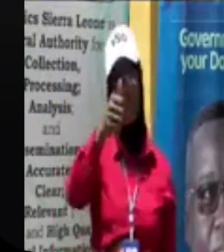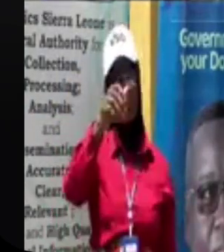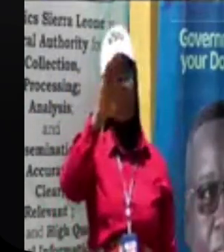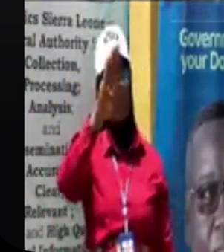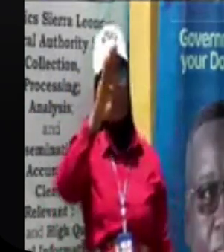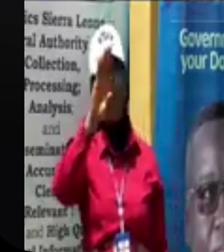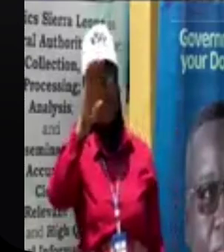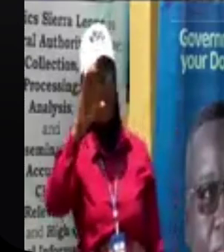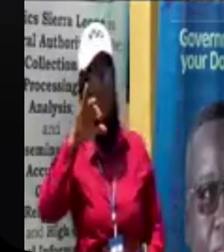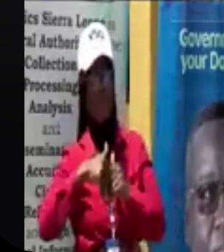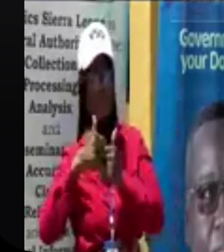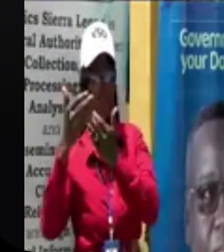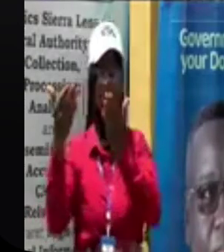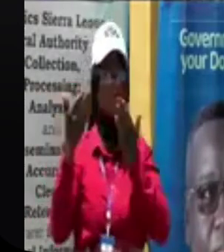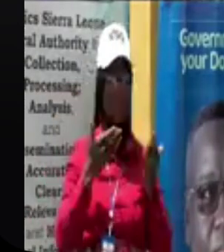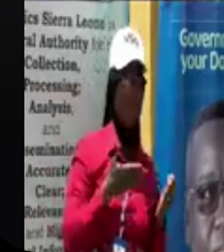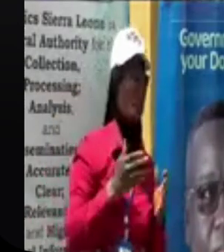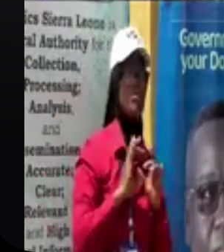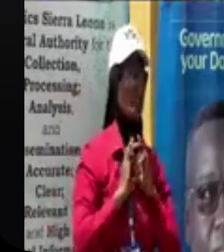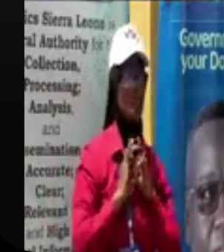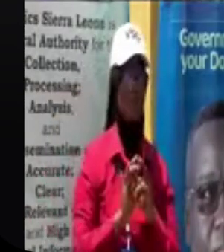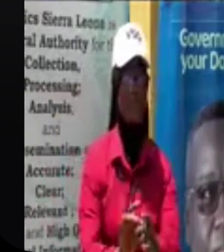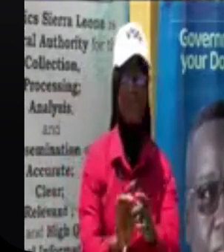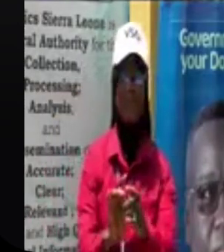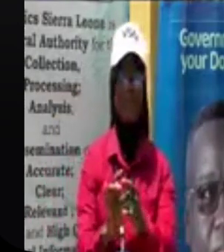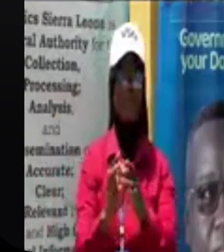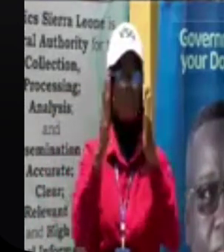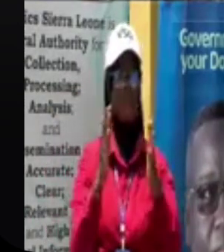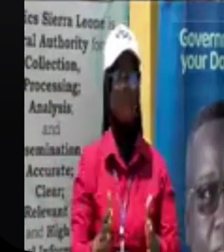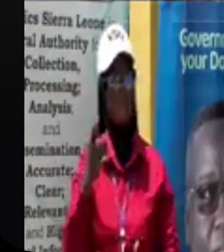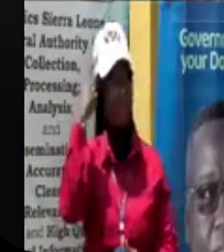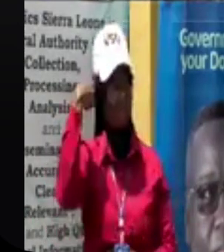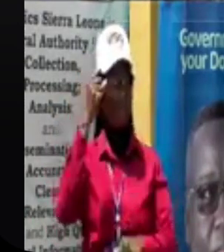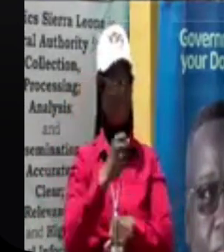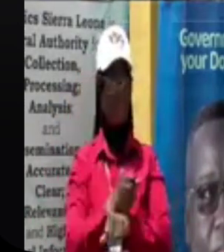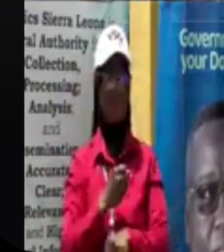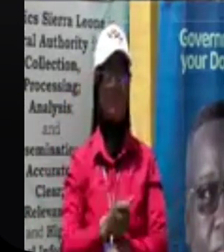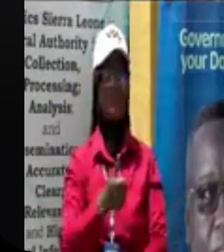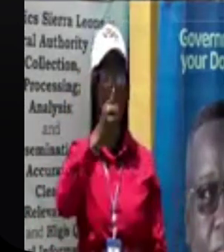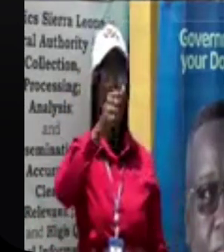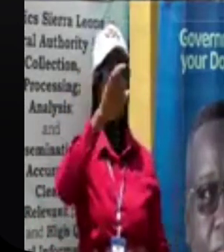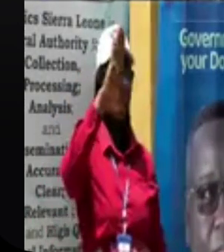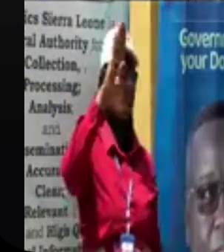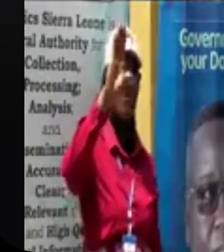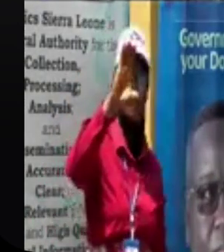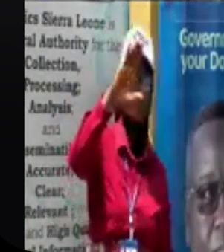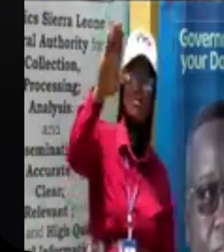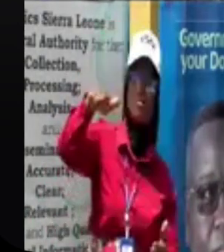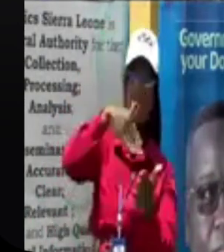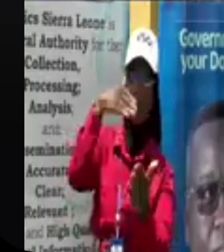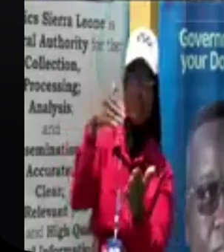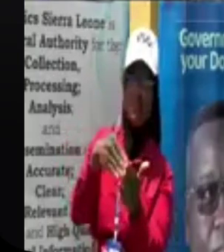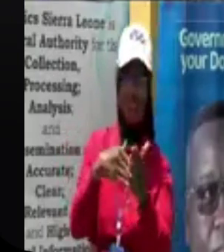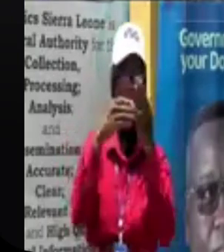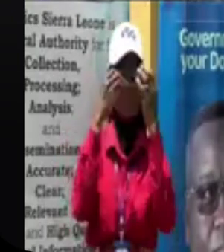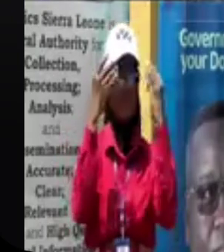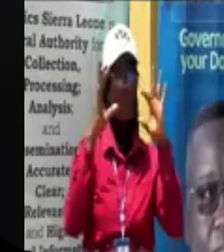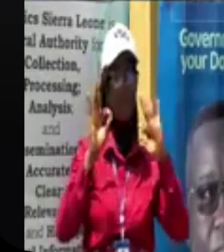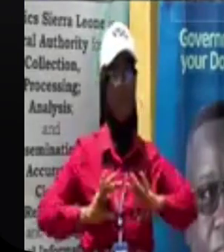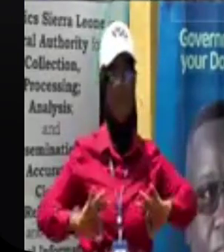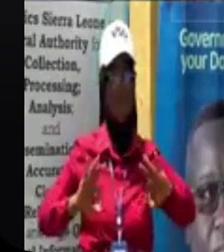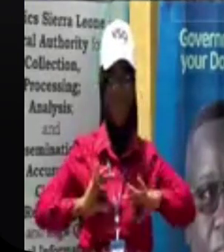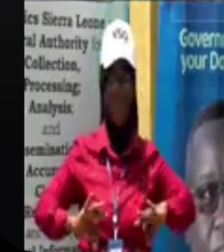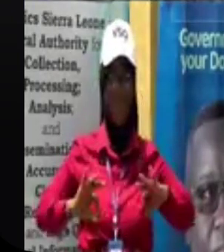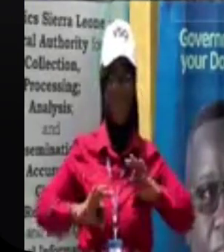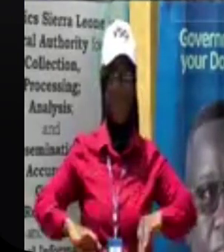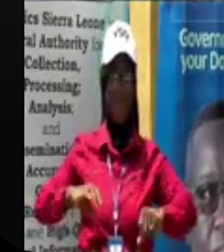how we go bring them back as cooperatives for work. That ABC center. It's a lot of benefits, Mama.